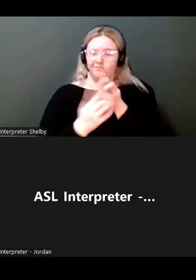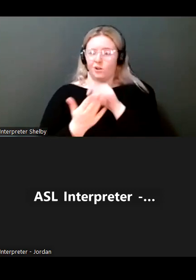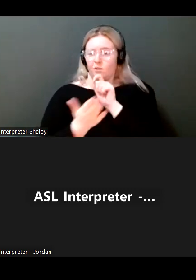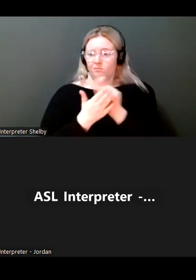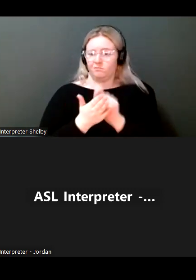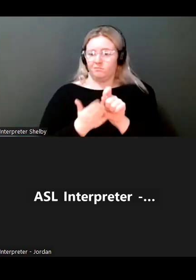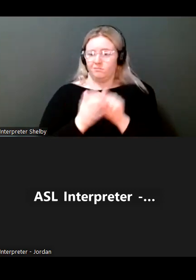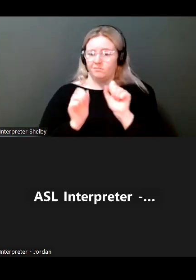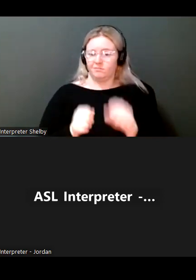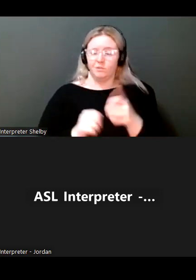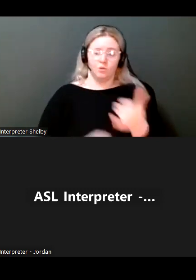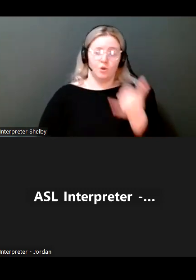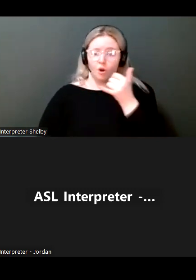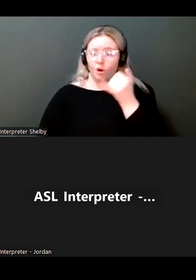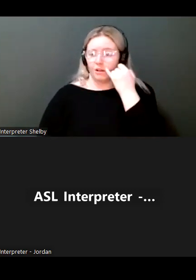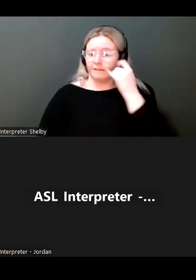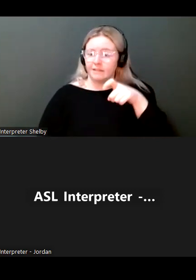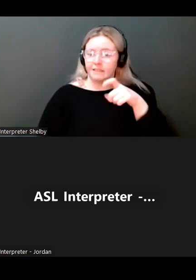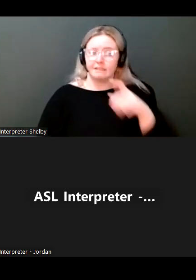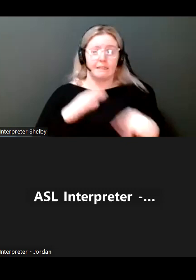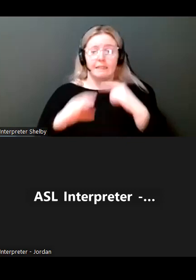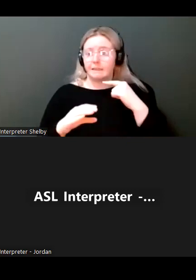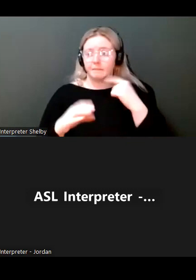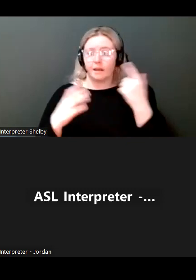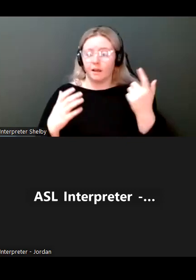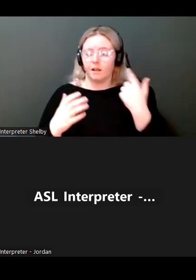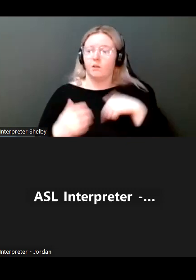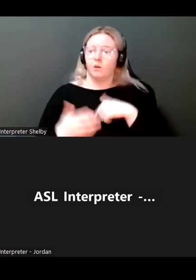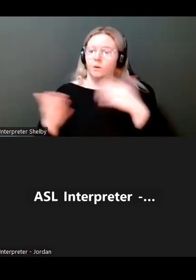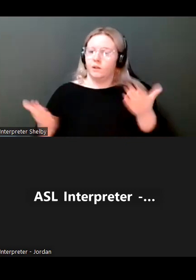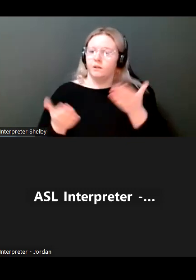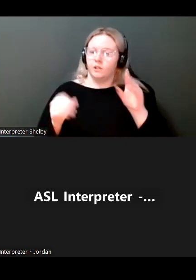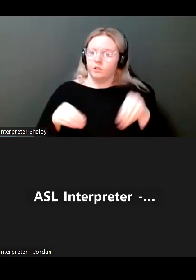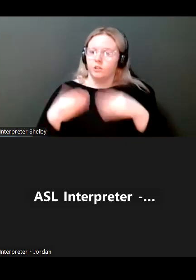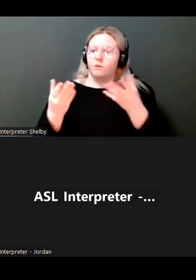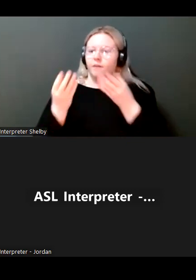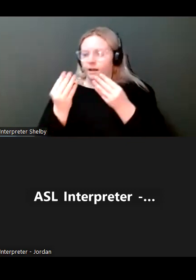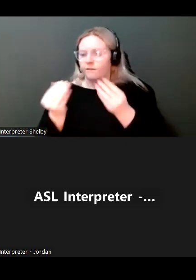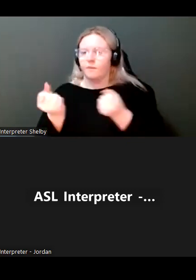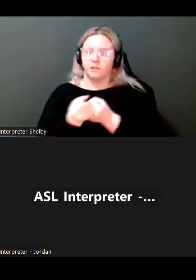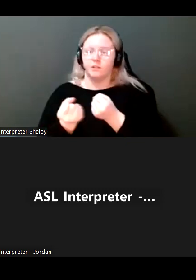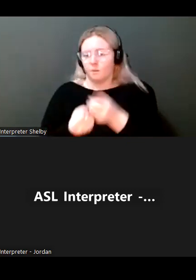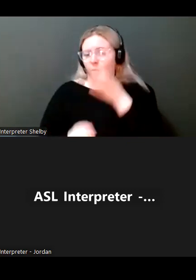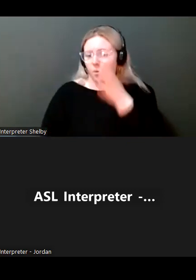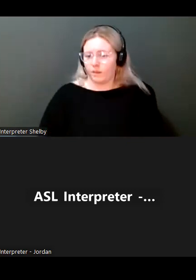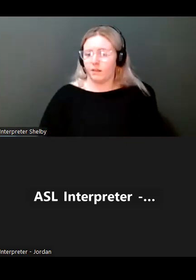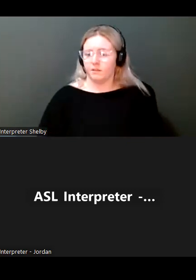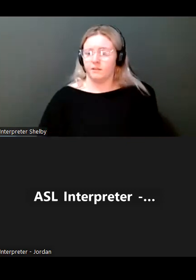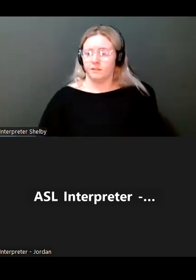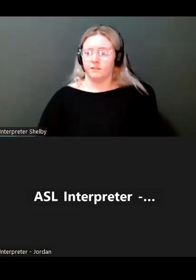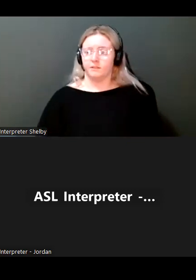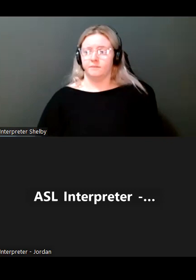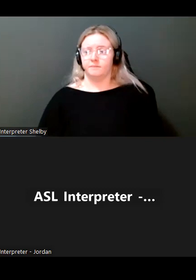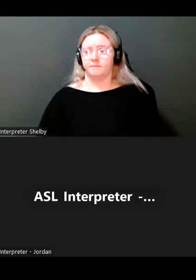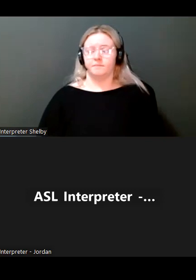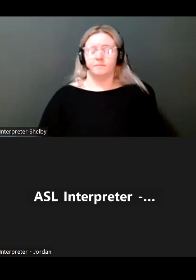number, give us a call, send us an email. We are here to provide all this information. Would you like me to add